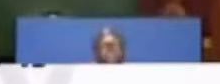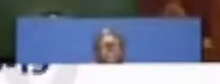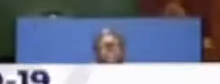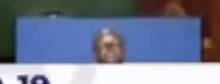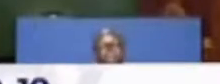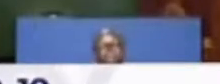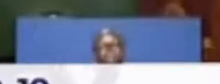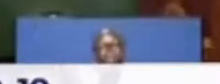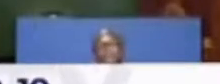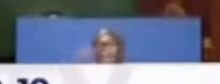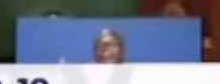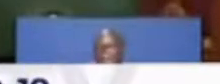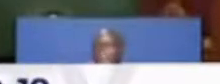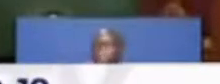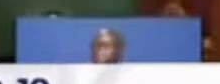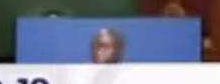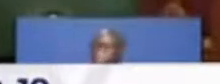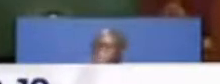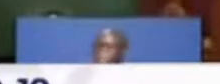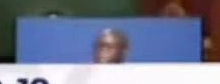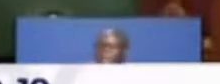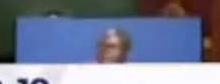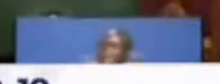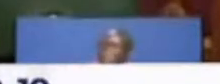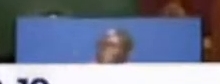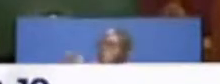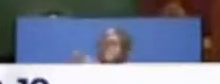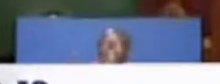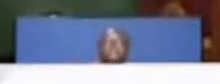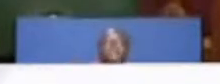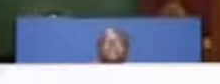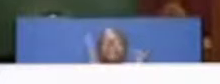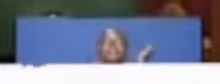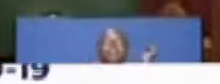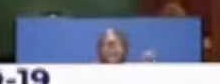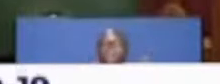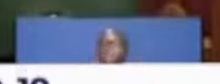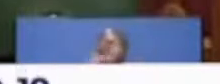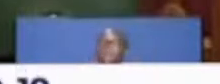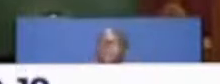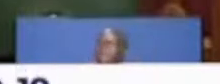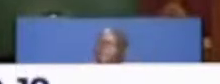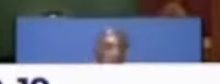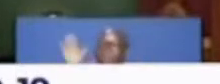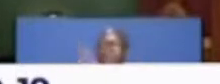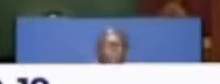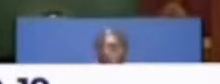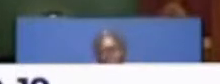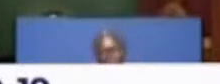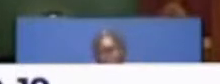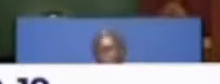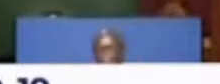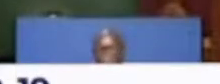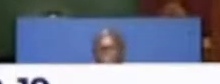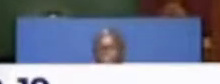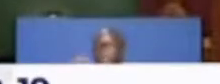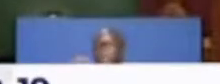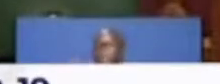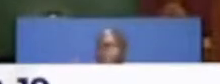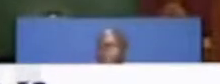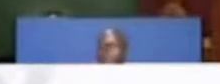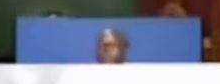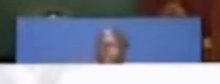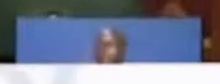Other than let their mangoes rot away. Their incomes have grown tenfold and provided ground for